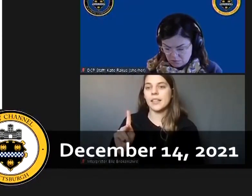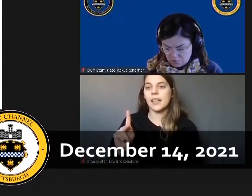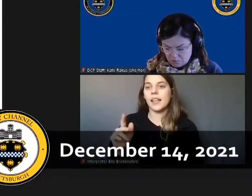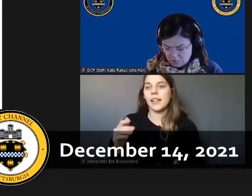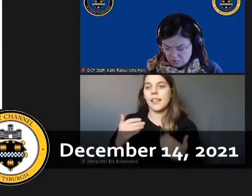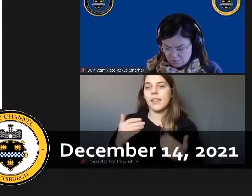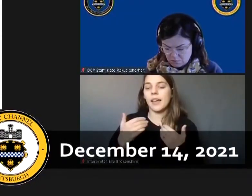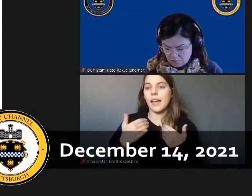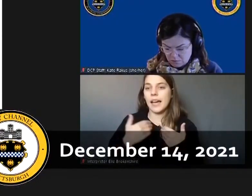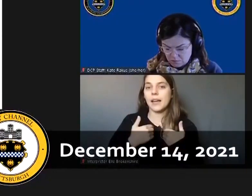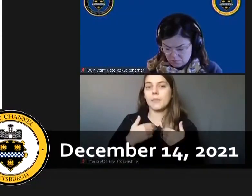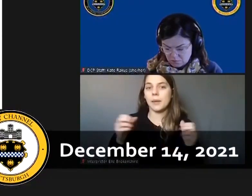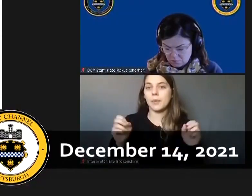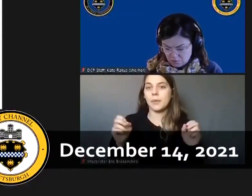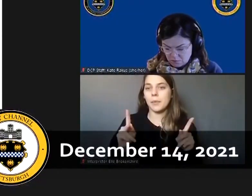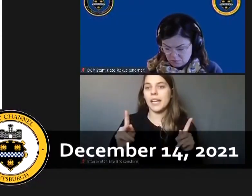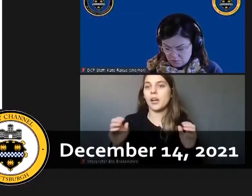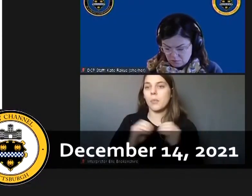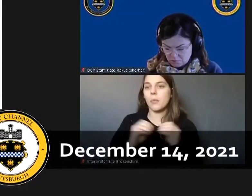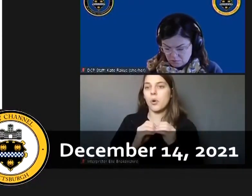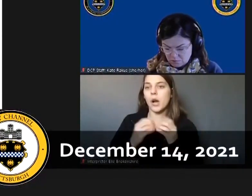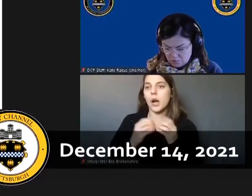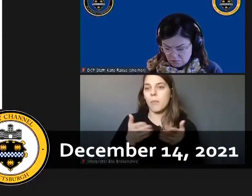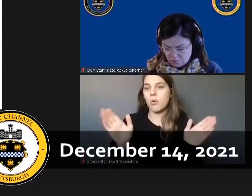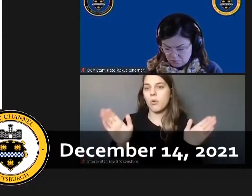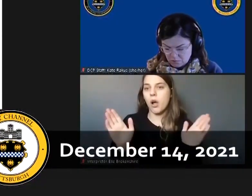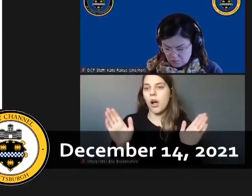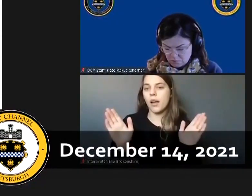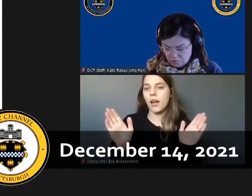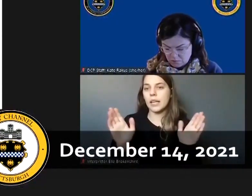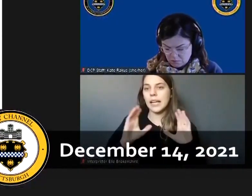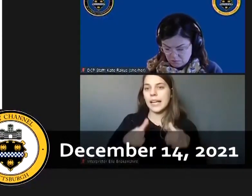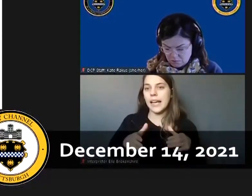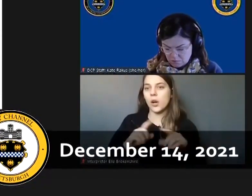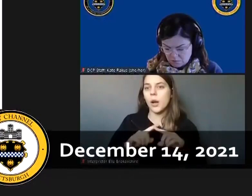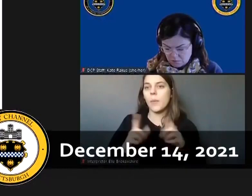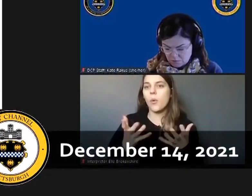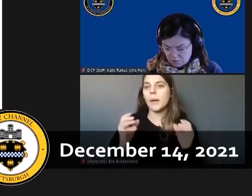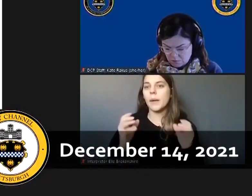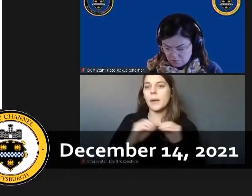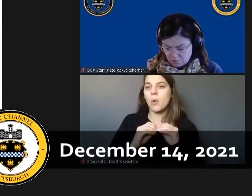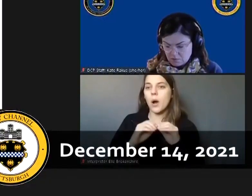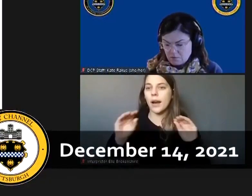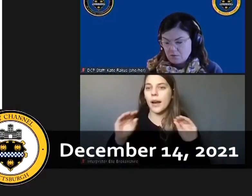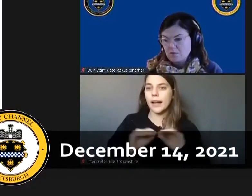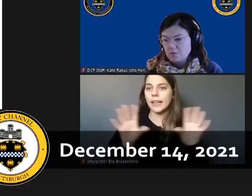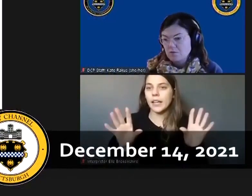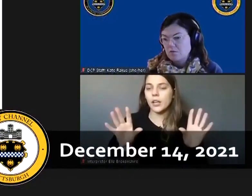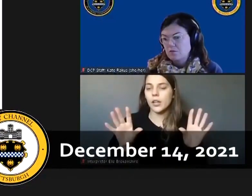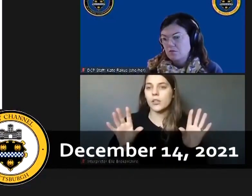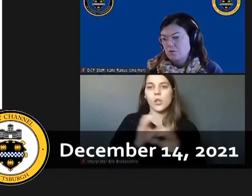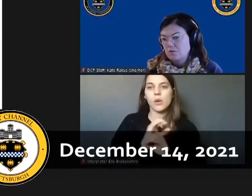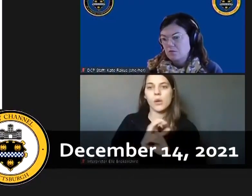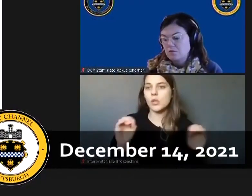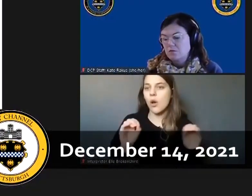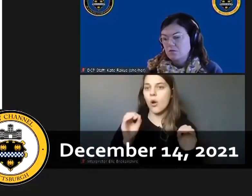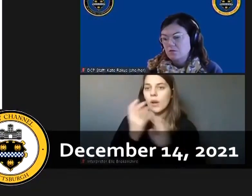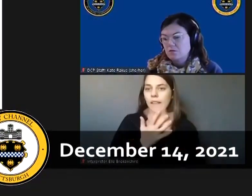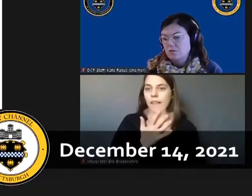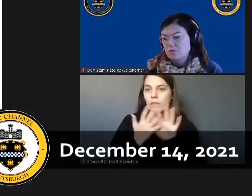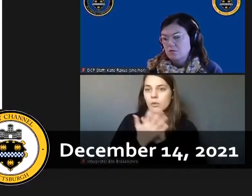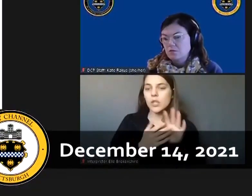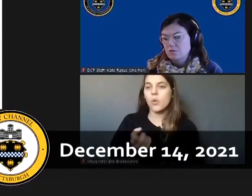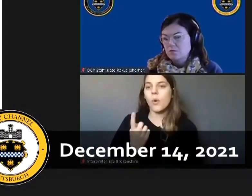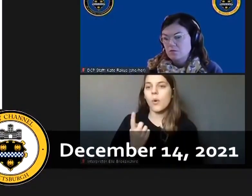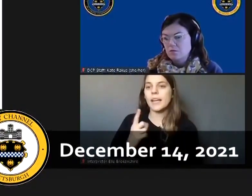broad category, but we just wanted to be explicit so there wasn't any question. One is solar energy and small